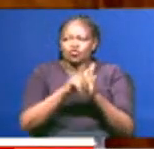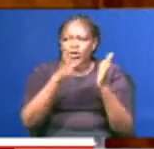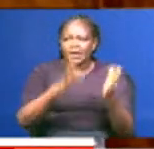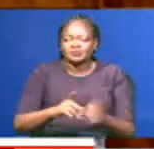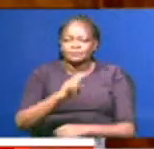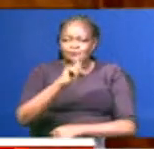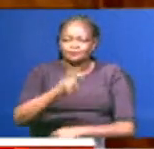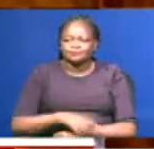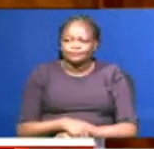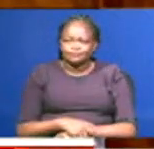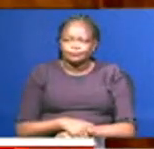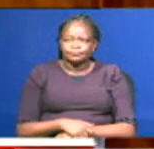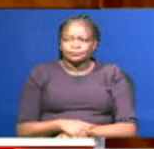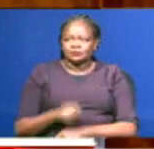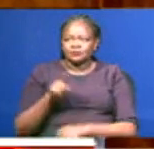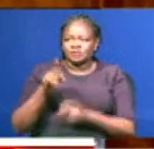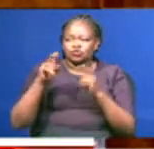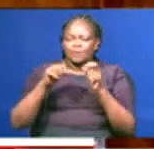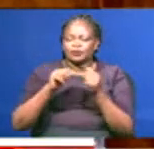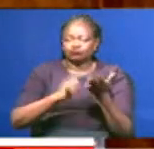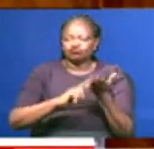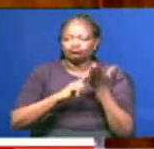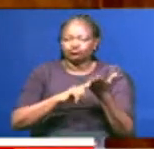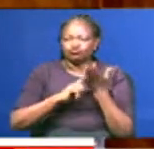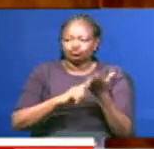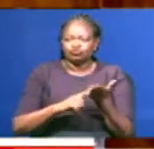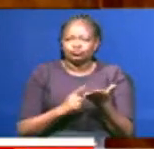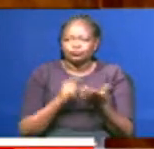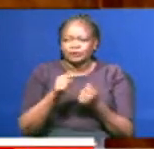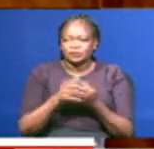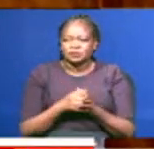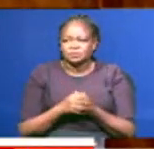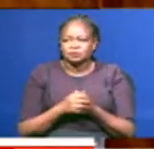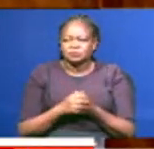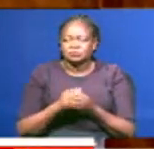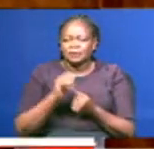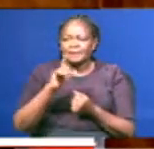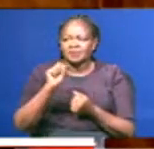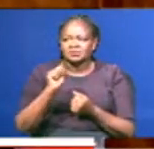is this issue of negotiation of this bending bills, Chair.